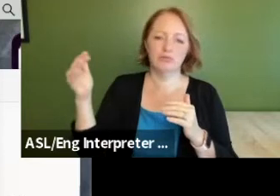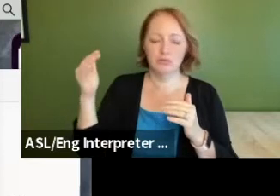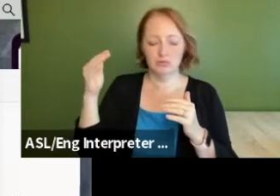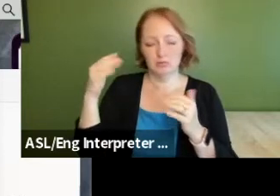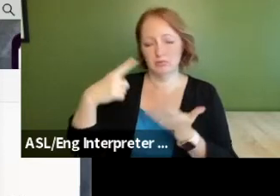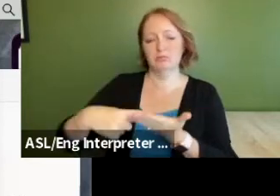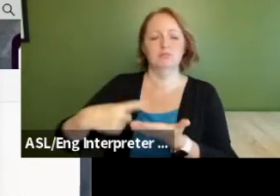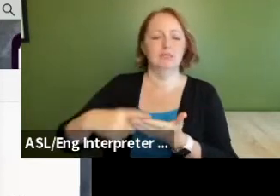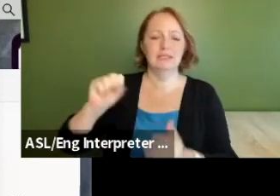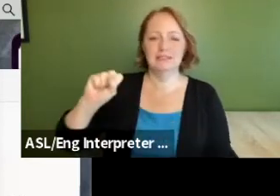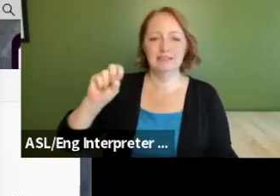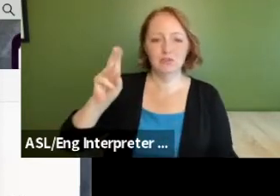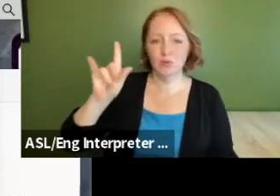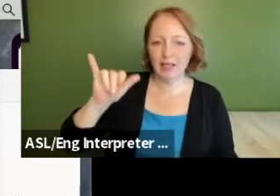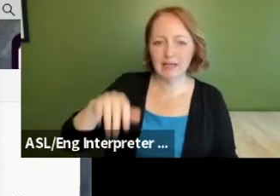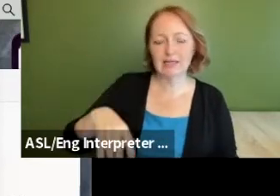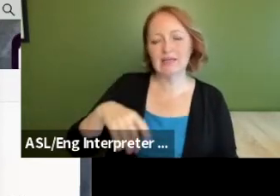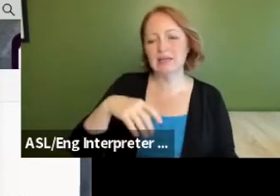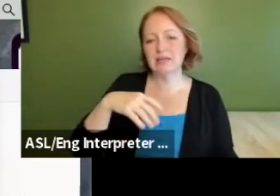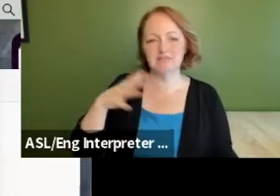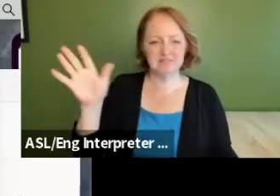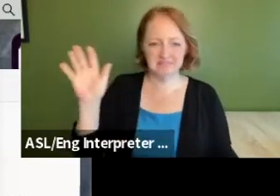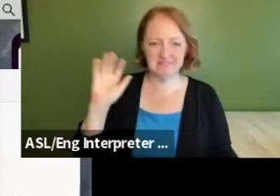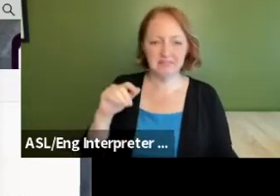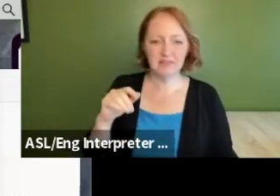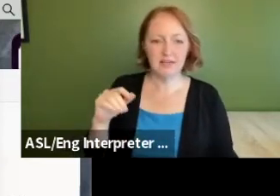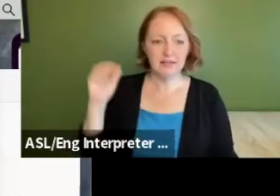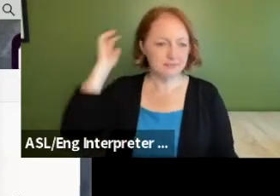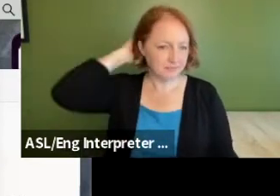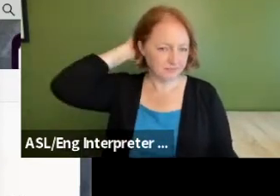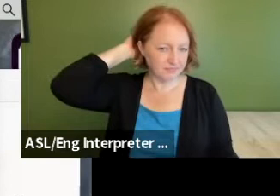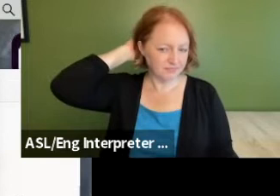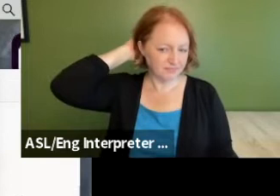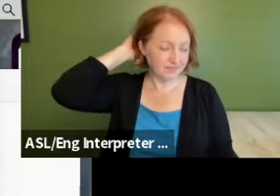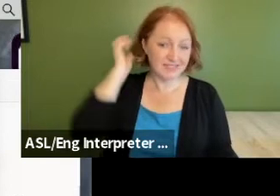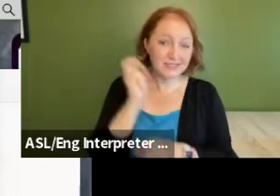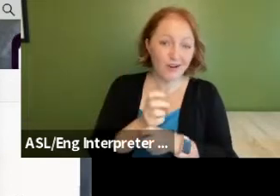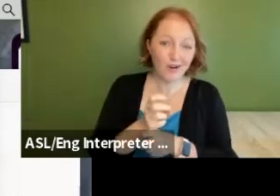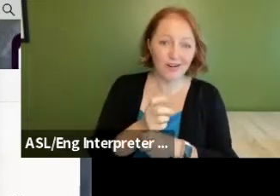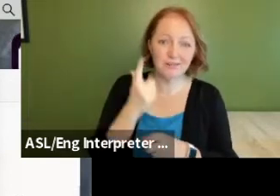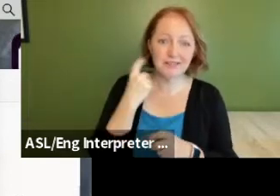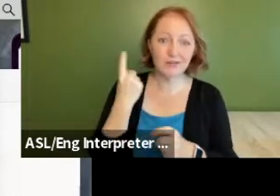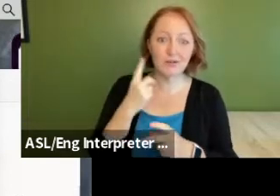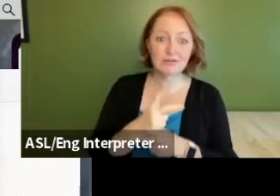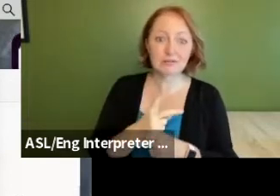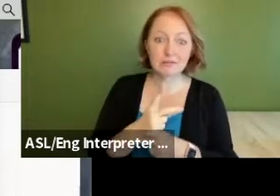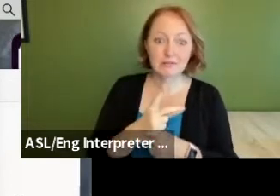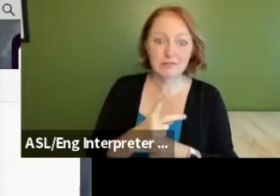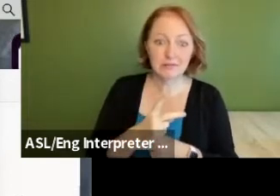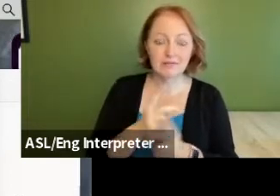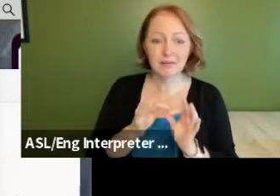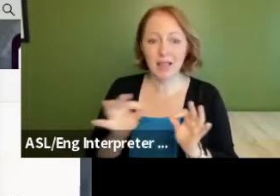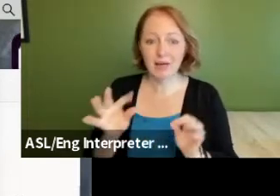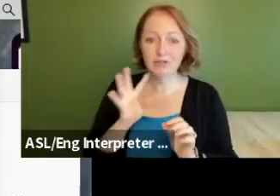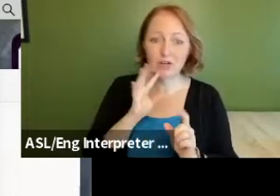talking about sexuality and all of that, which is like kind of, it's hard because I was constantly checking my